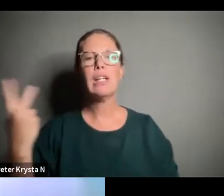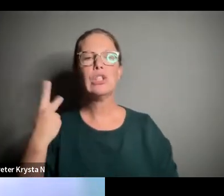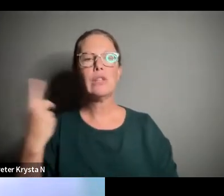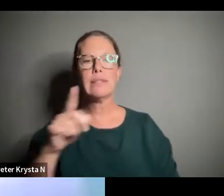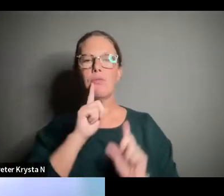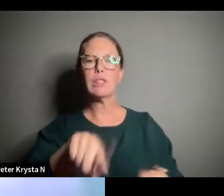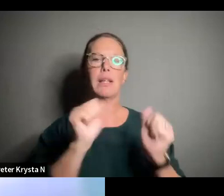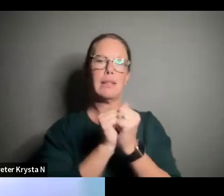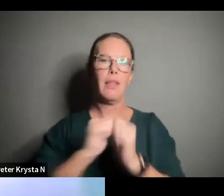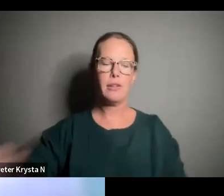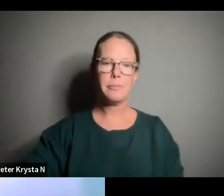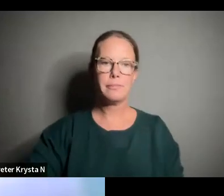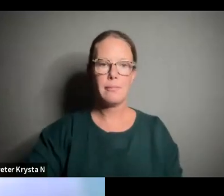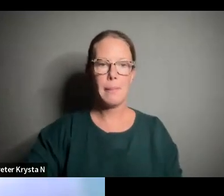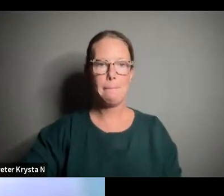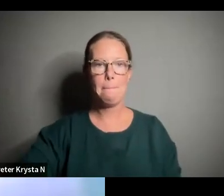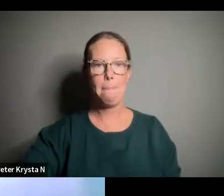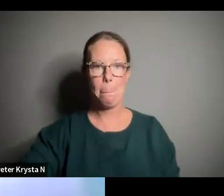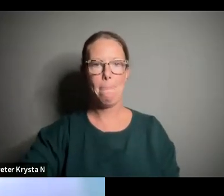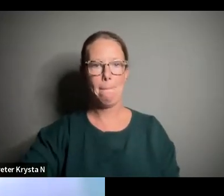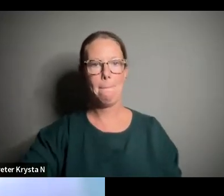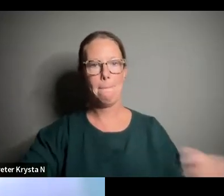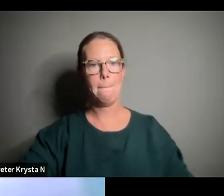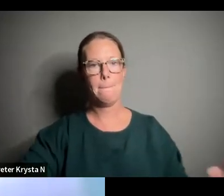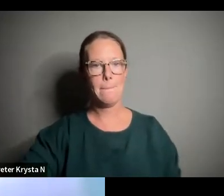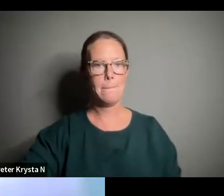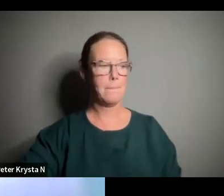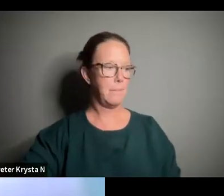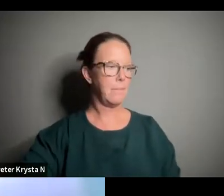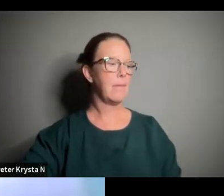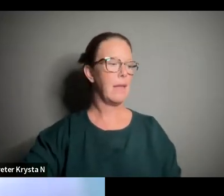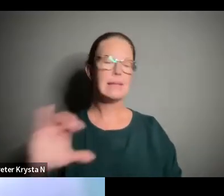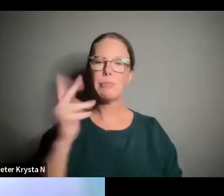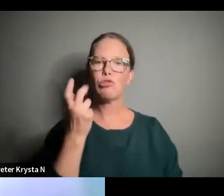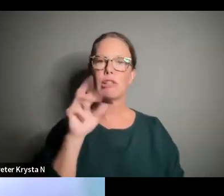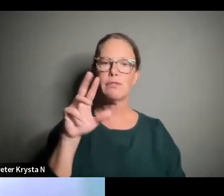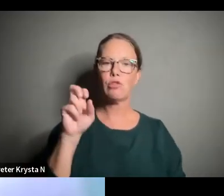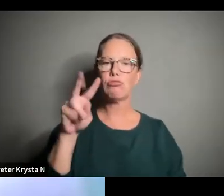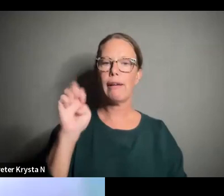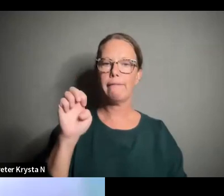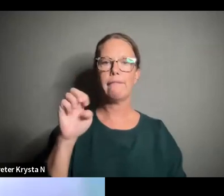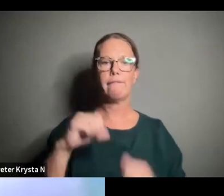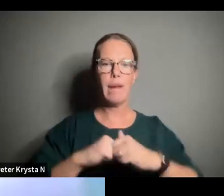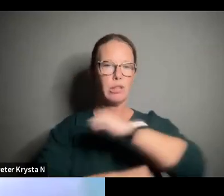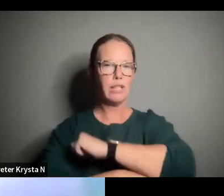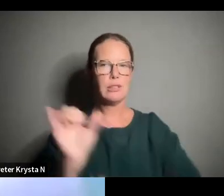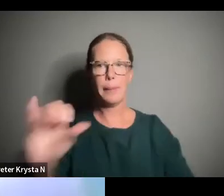as a team to answer as many as we can, just like the Christopher Reeve Foundation does. And I'm sure if you ask them, they'll get it to us